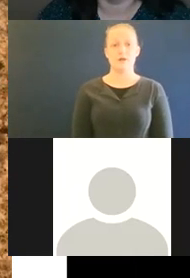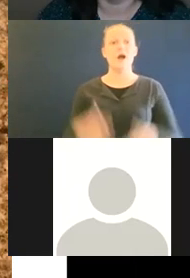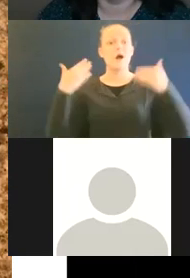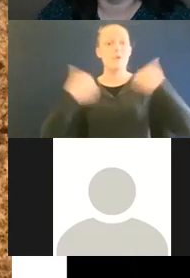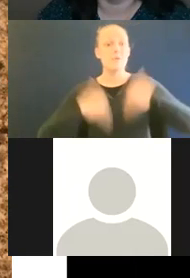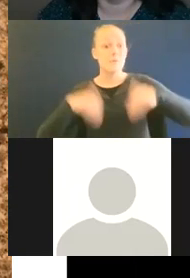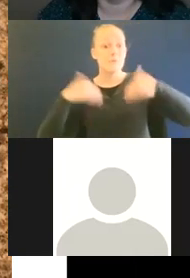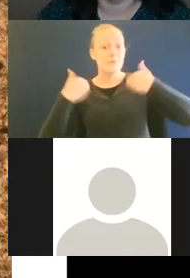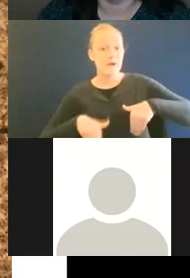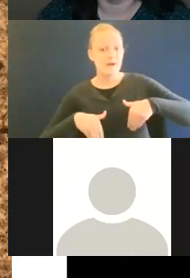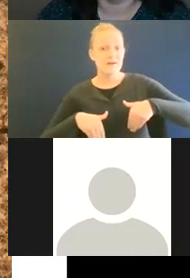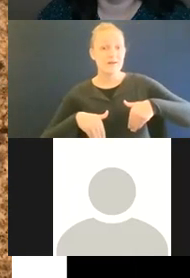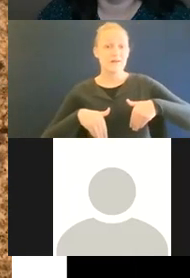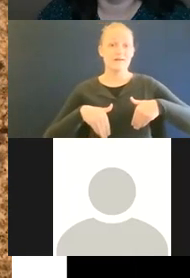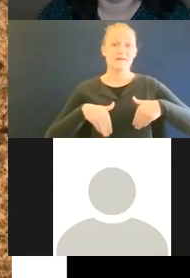Wow!